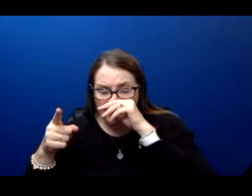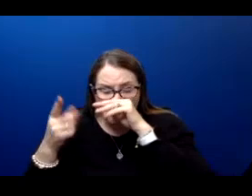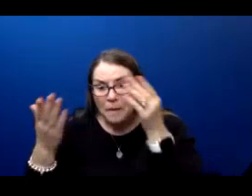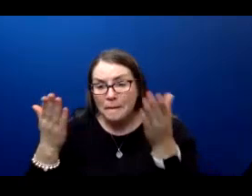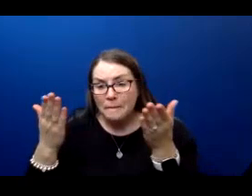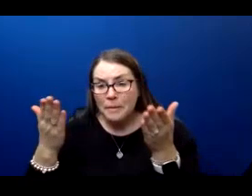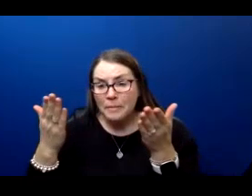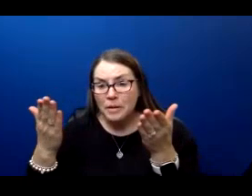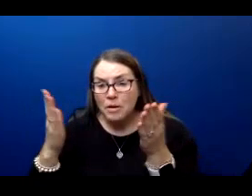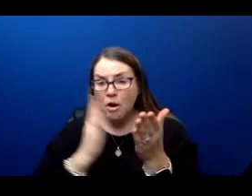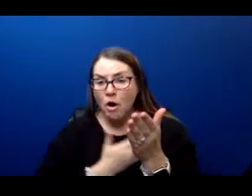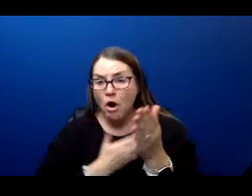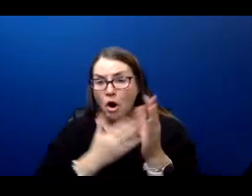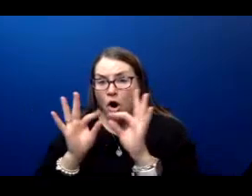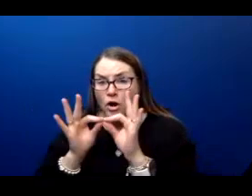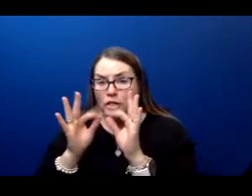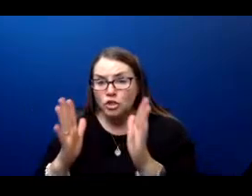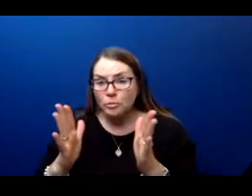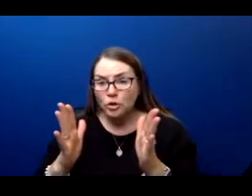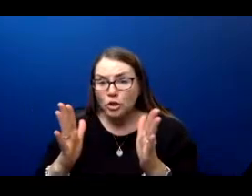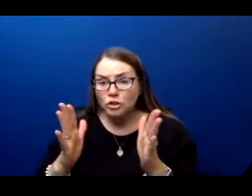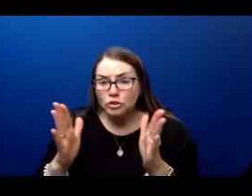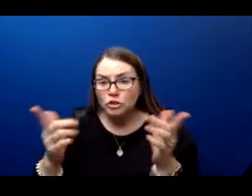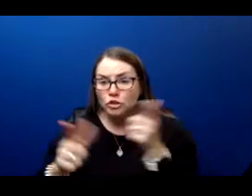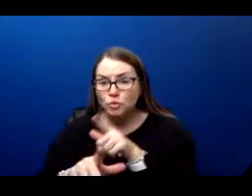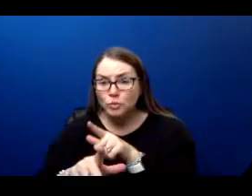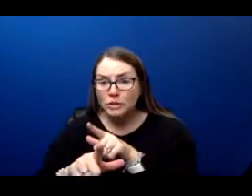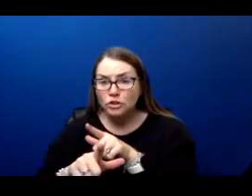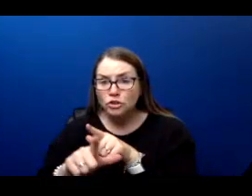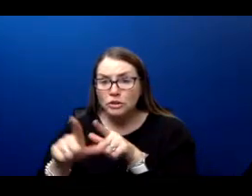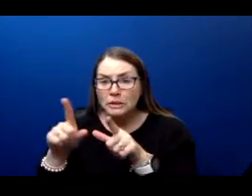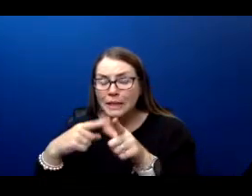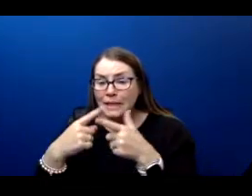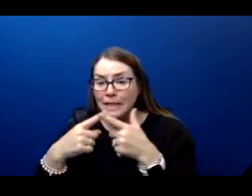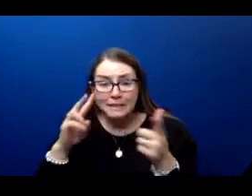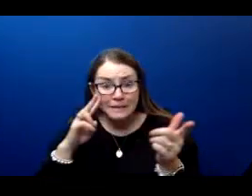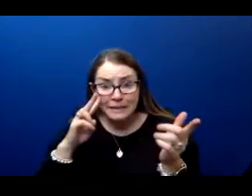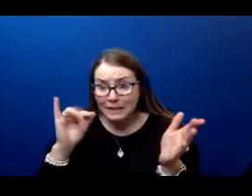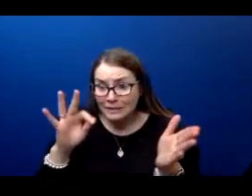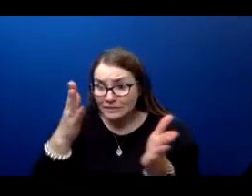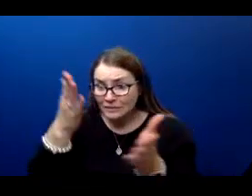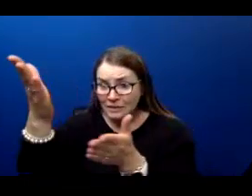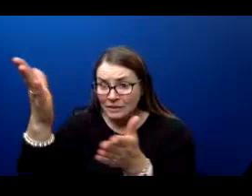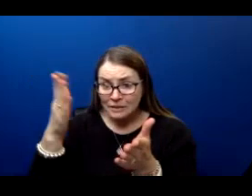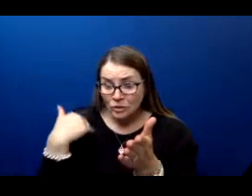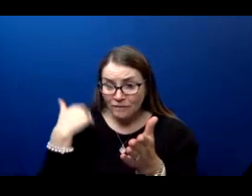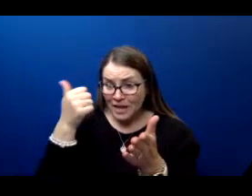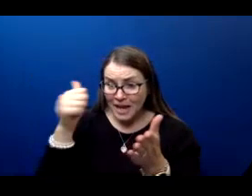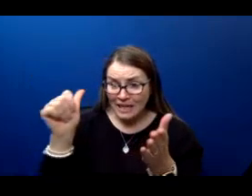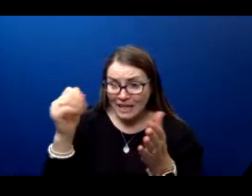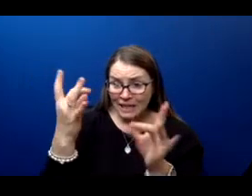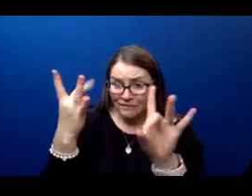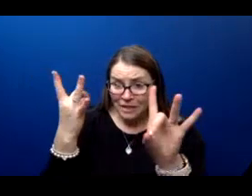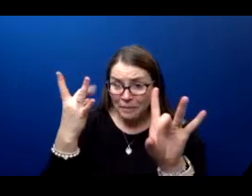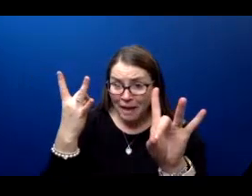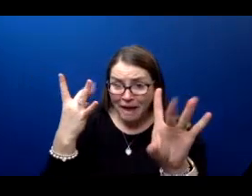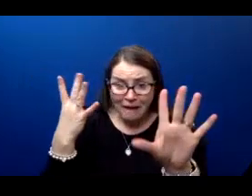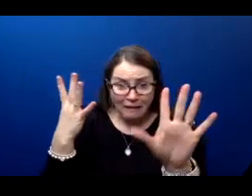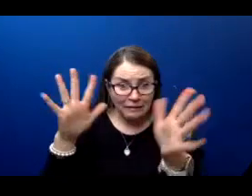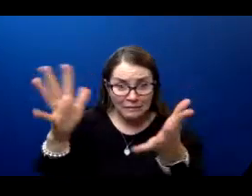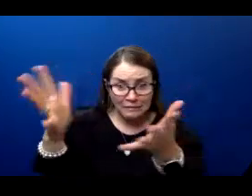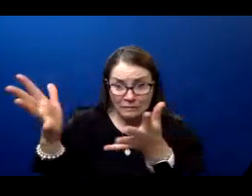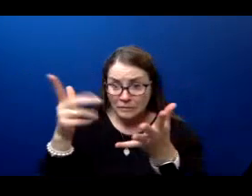our interpreters to switch off maybe, and to see, Mr. Chair, are there any thoughts or any feedback on what I've